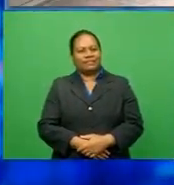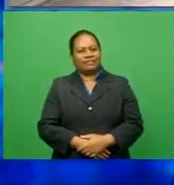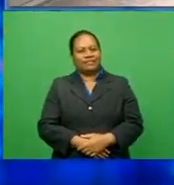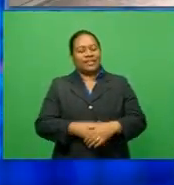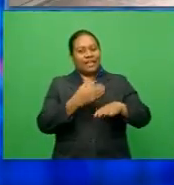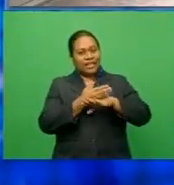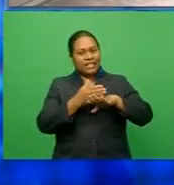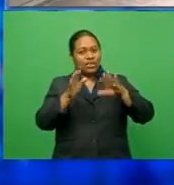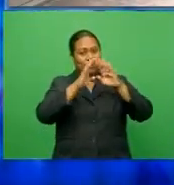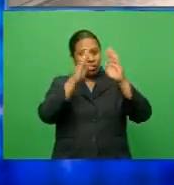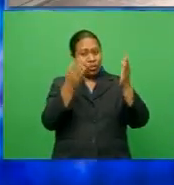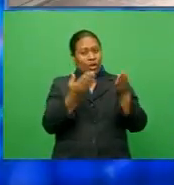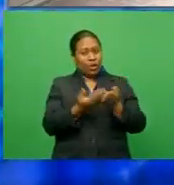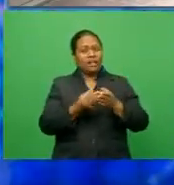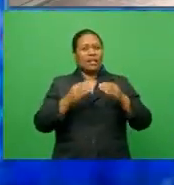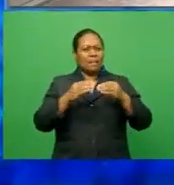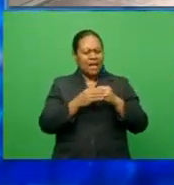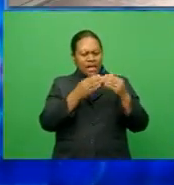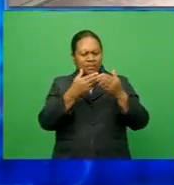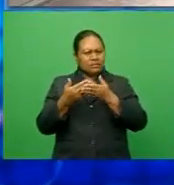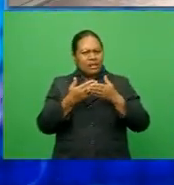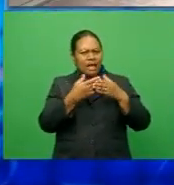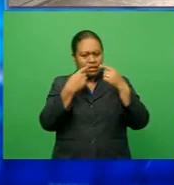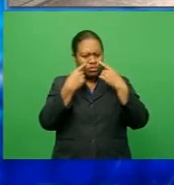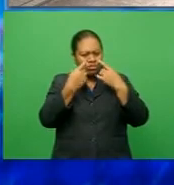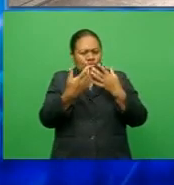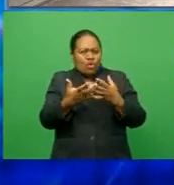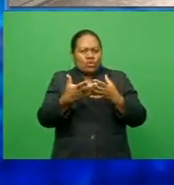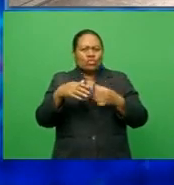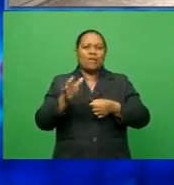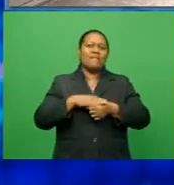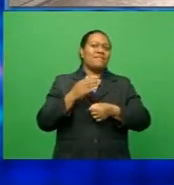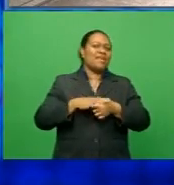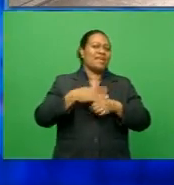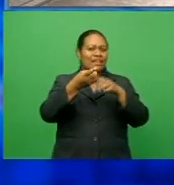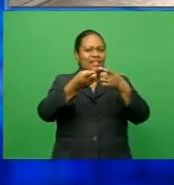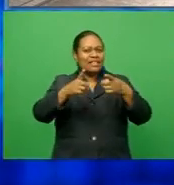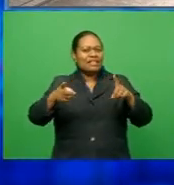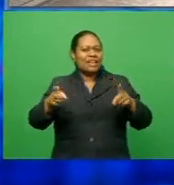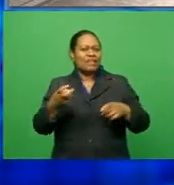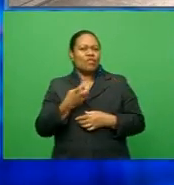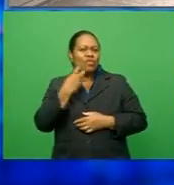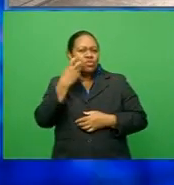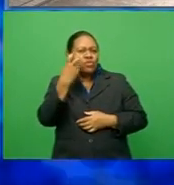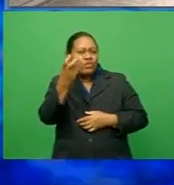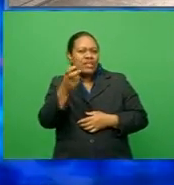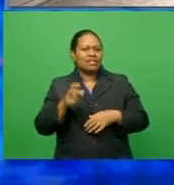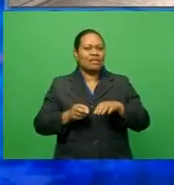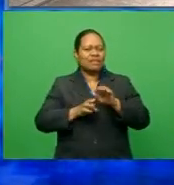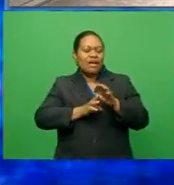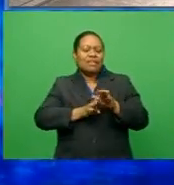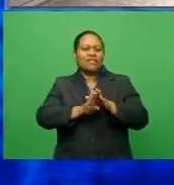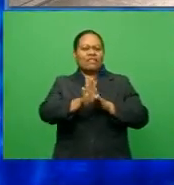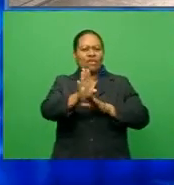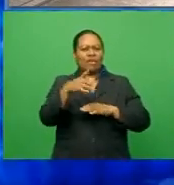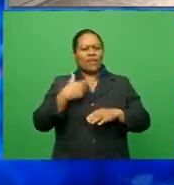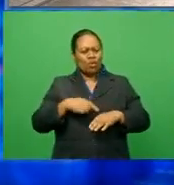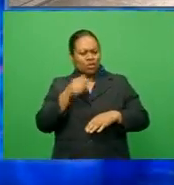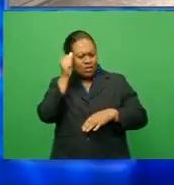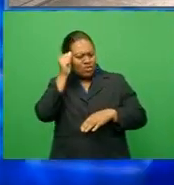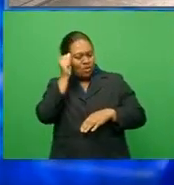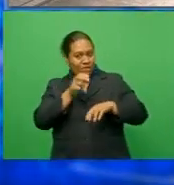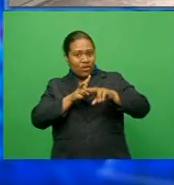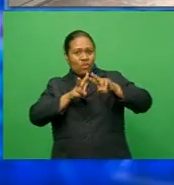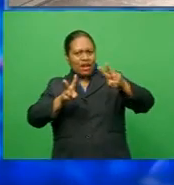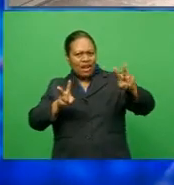A new World Bank study that will form the design of a tourism development project has revealed that Vanua Levu has the potential to become